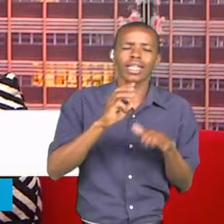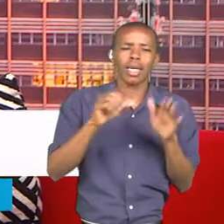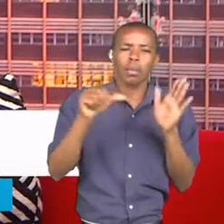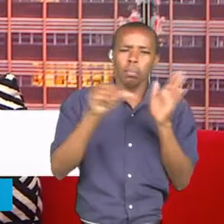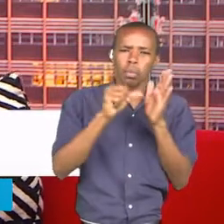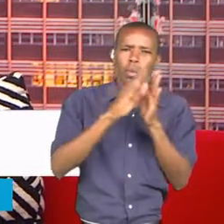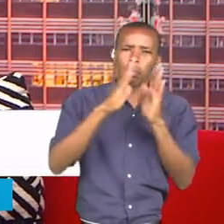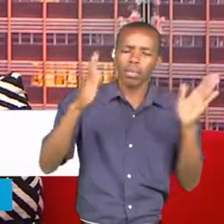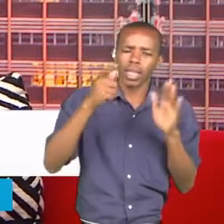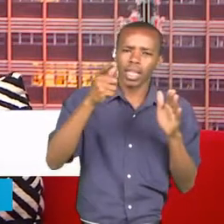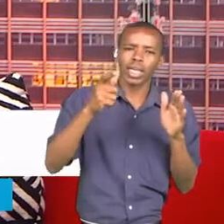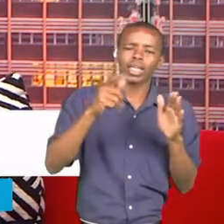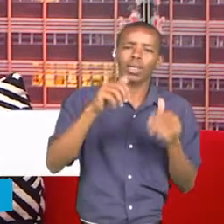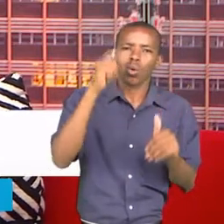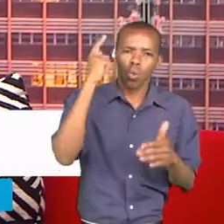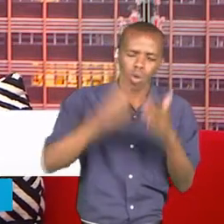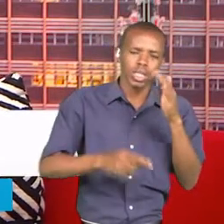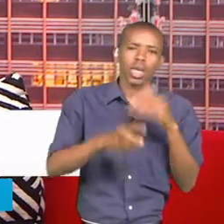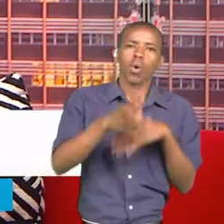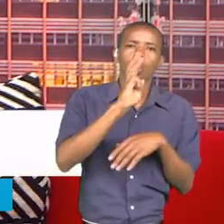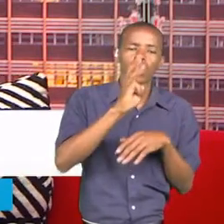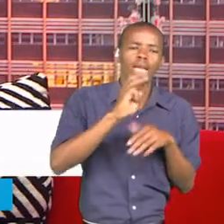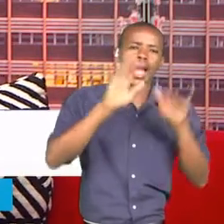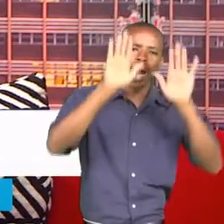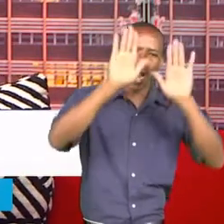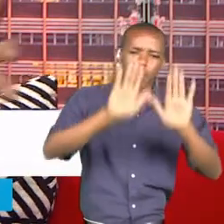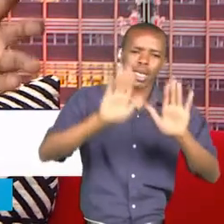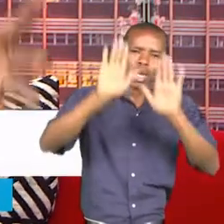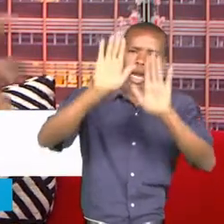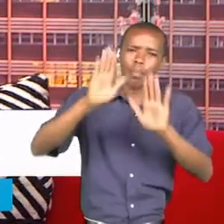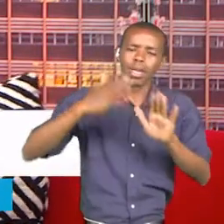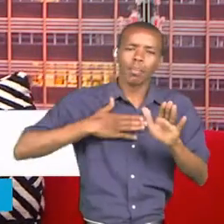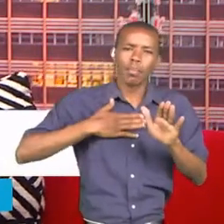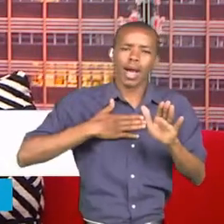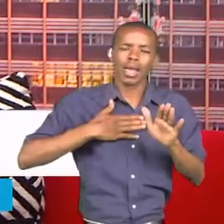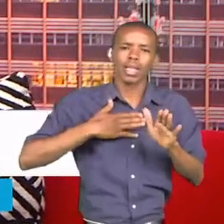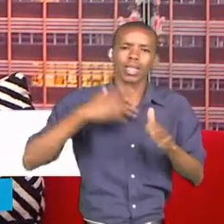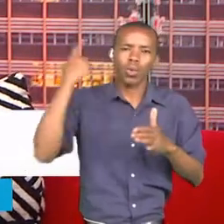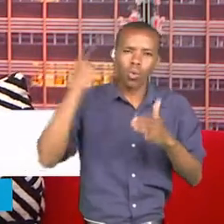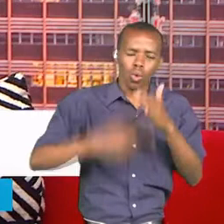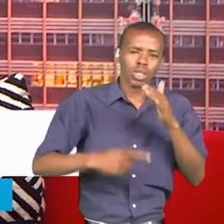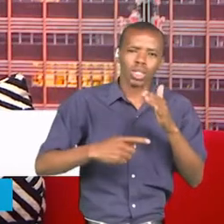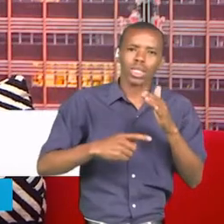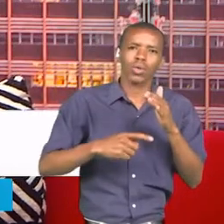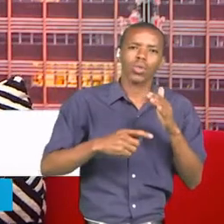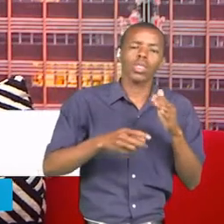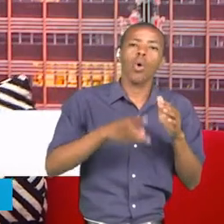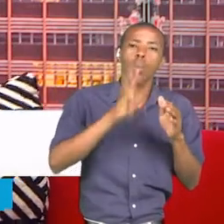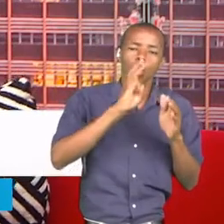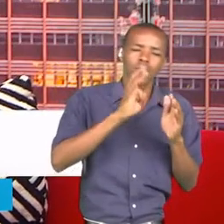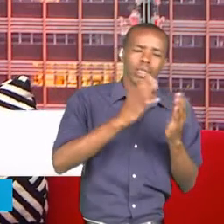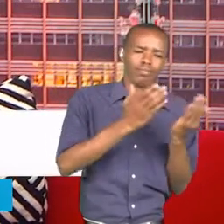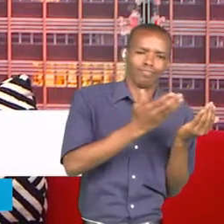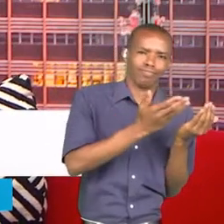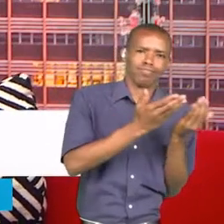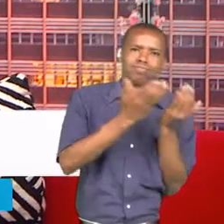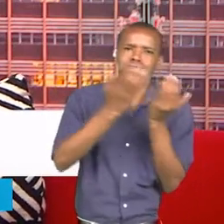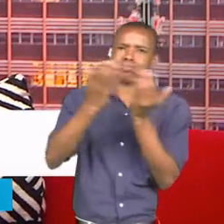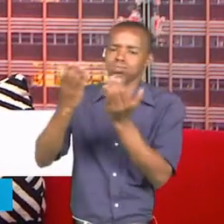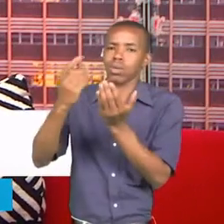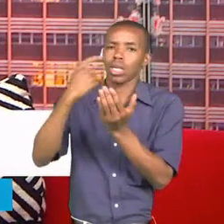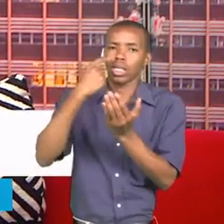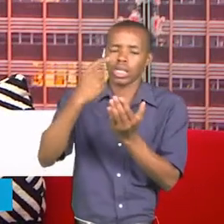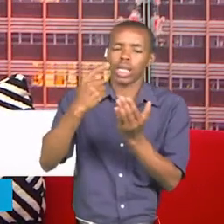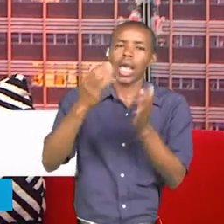issue is water, which is why in my campaign we are going to go with bowls of water to this particular village and see whether we